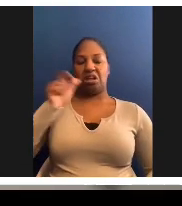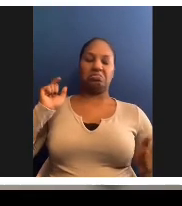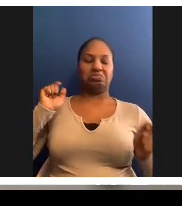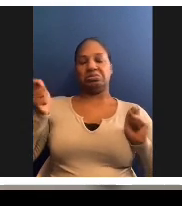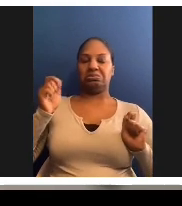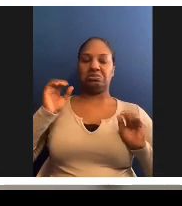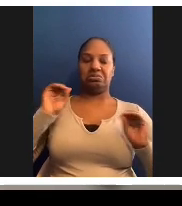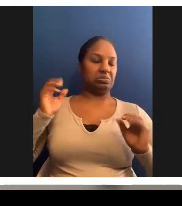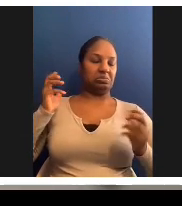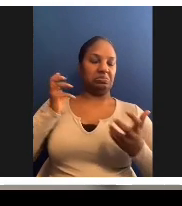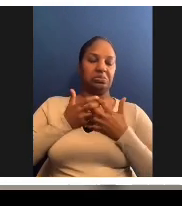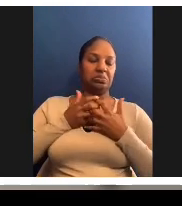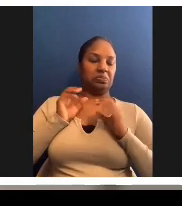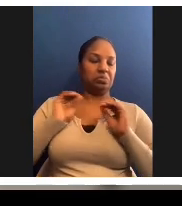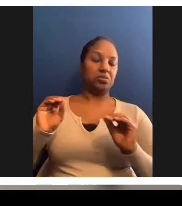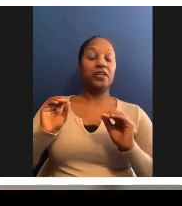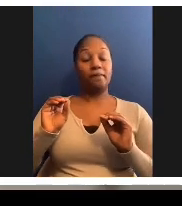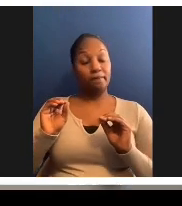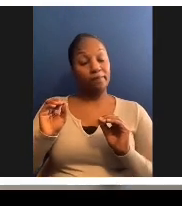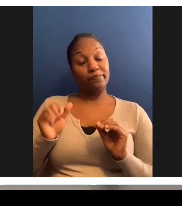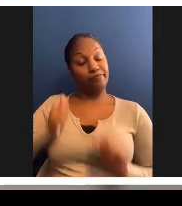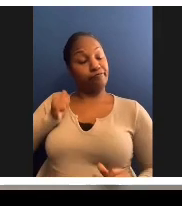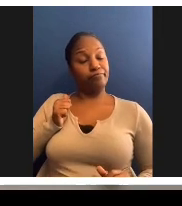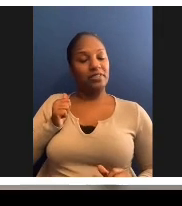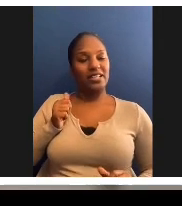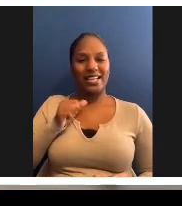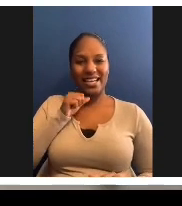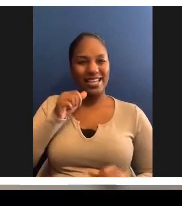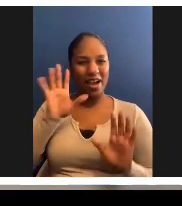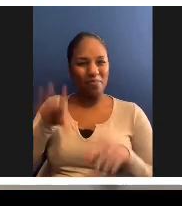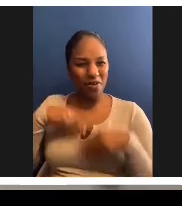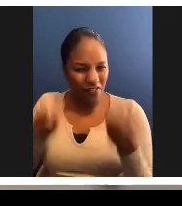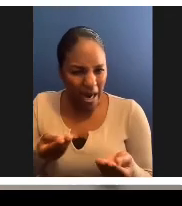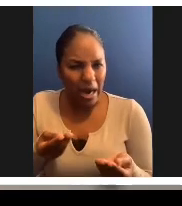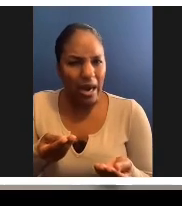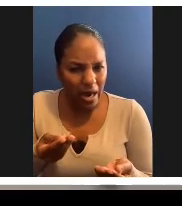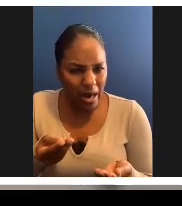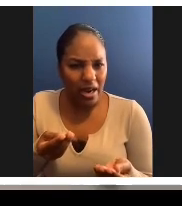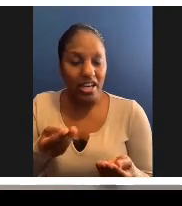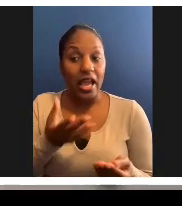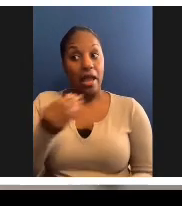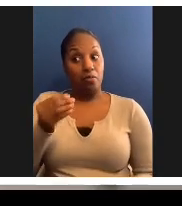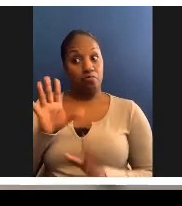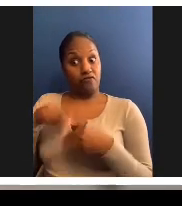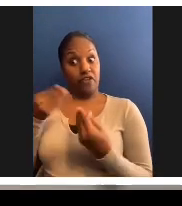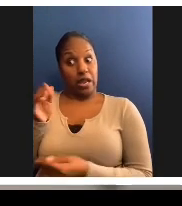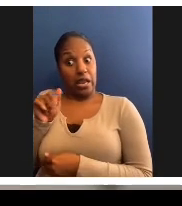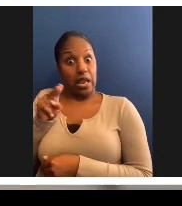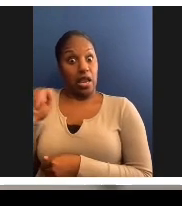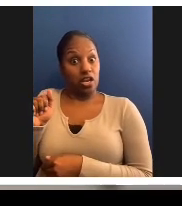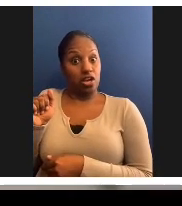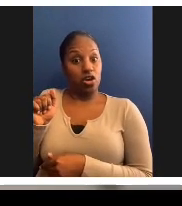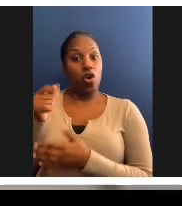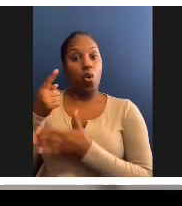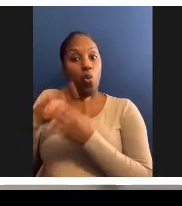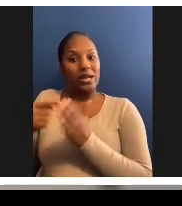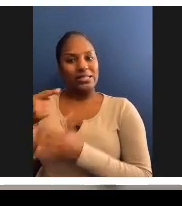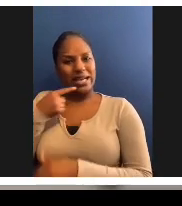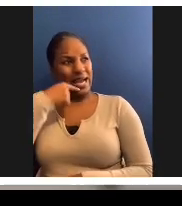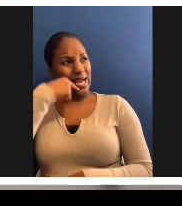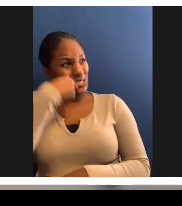accommodations and they refuse to provide us with and provide Anna with what she told them she